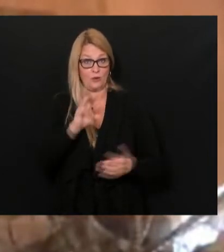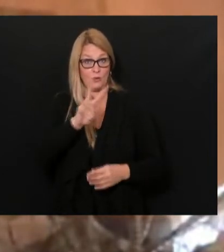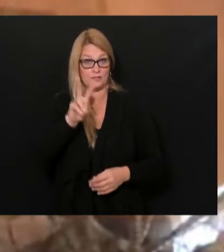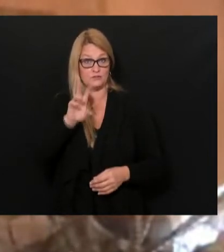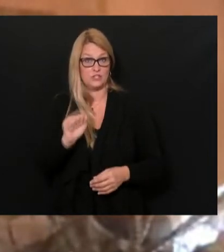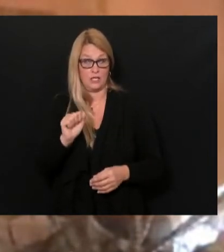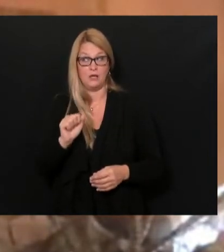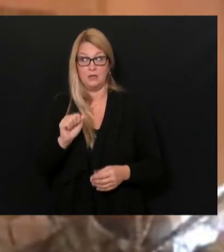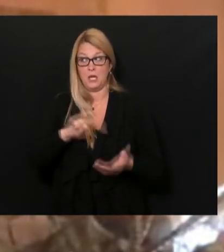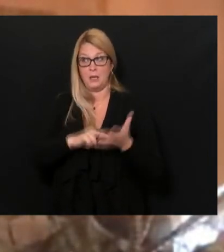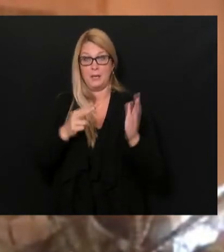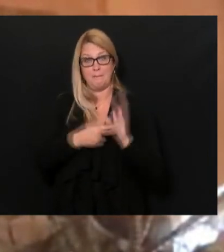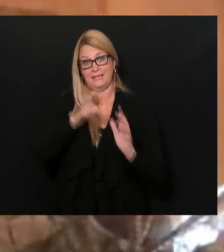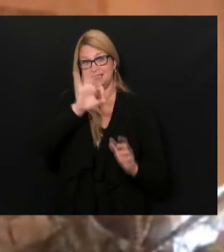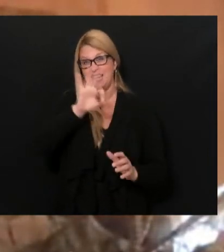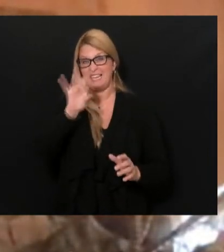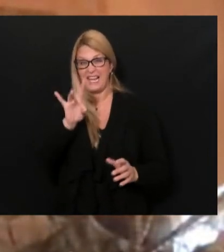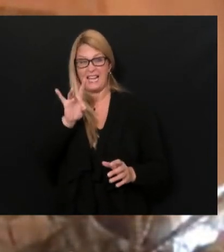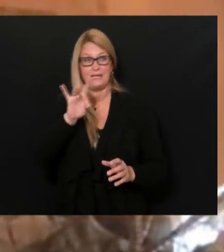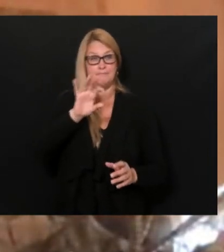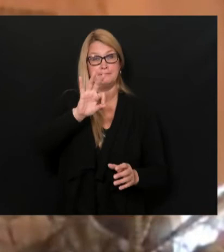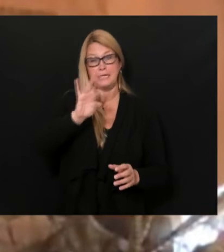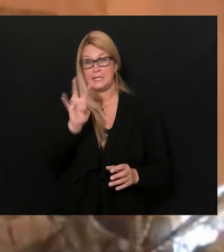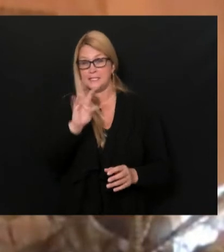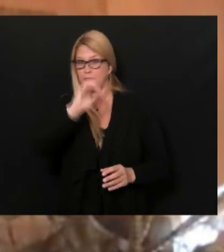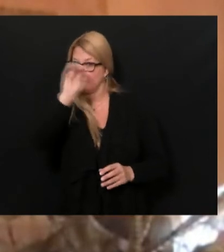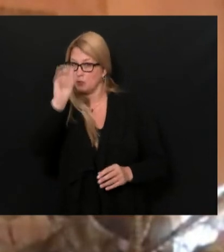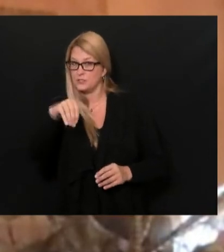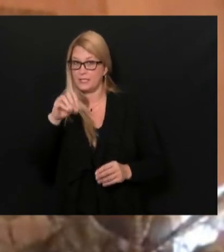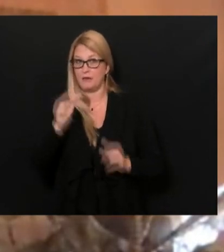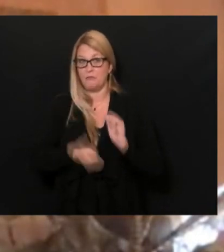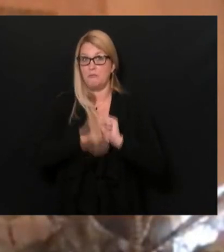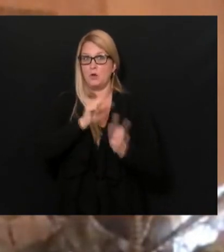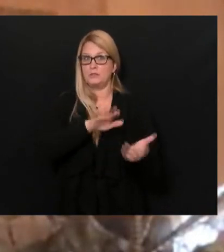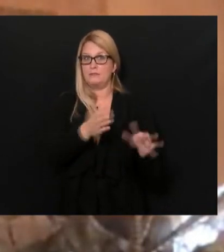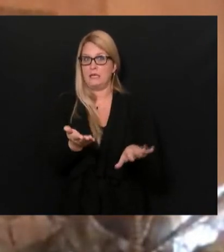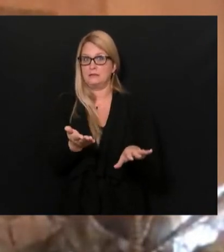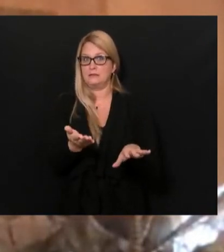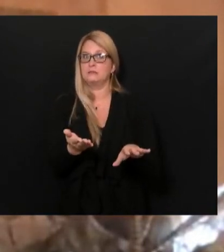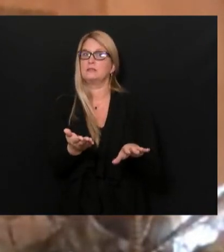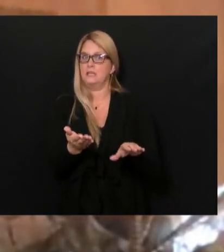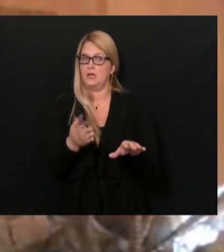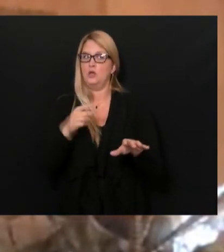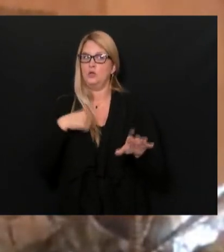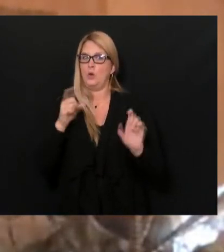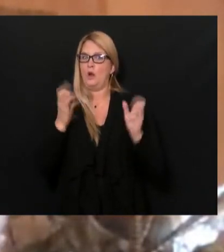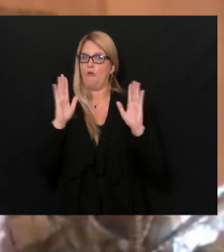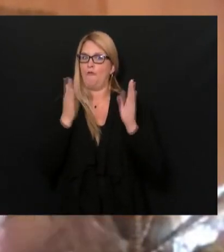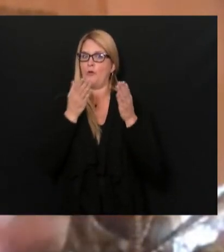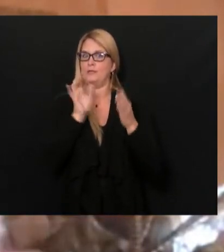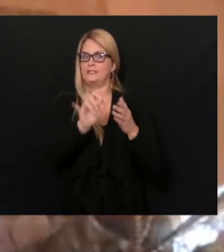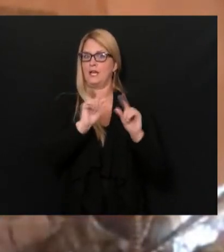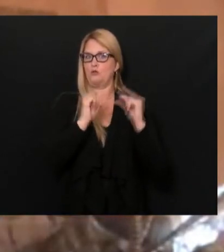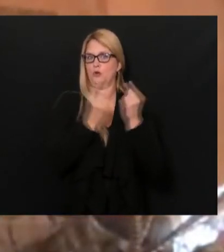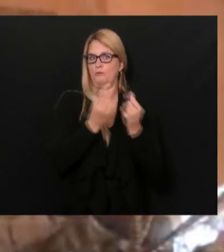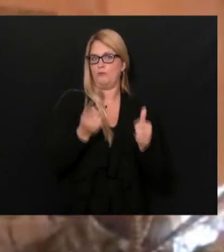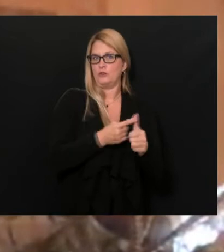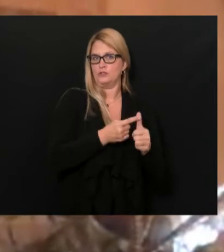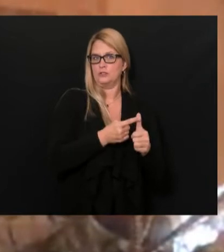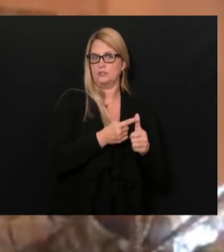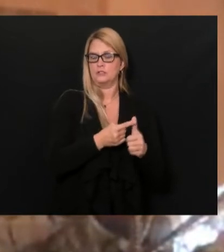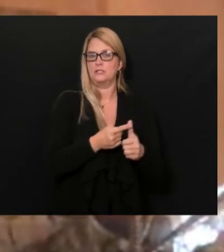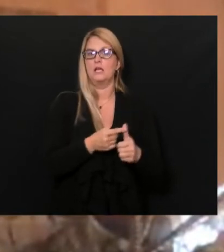for 98% or 97% of all of our deaths. So targeting that group will save lives, but also